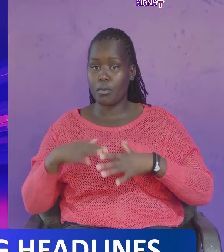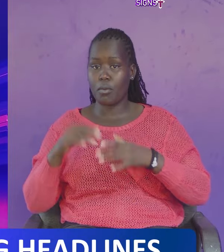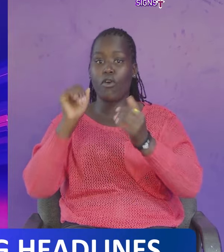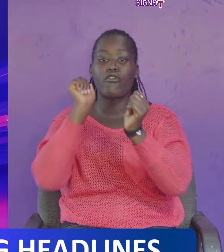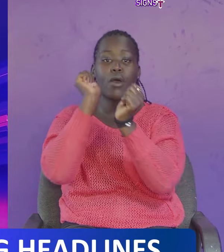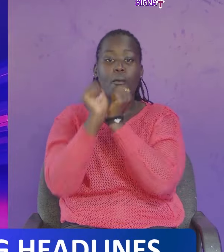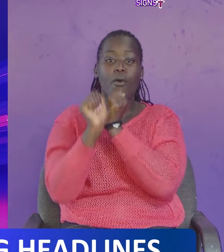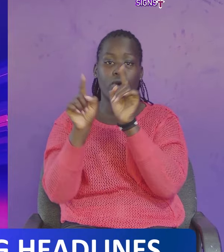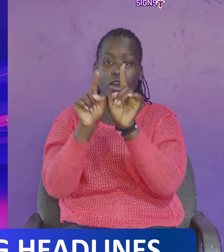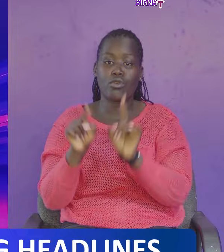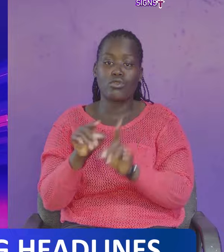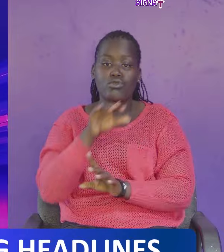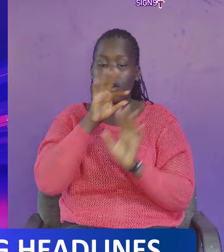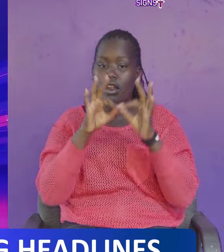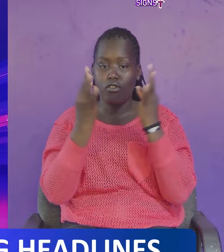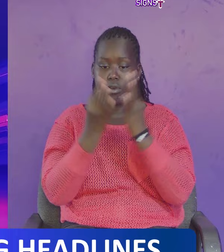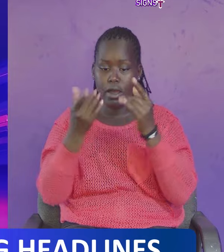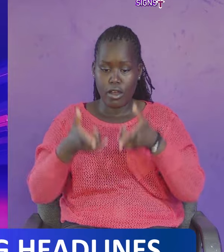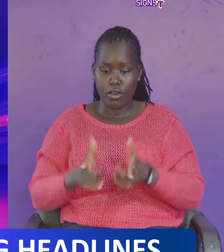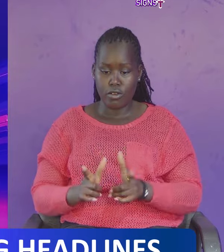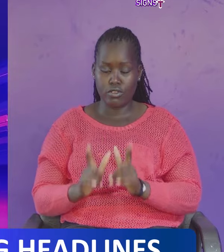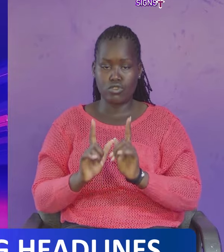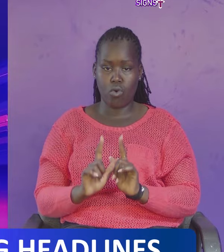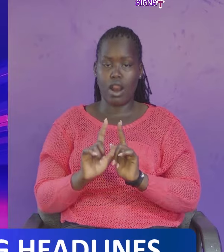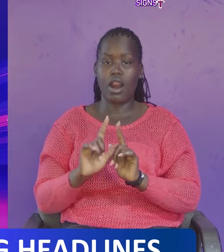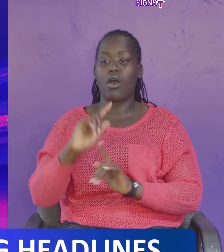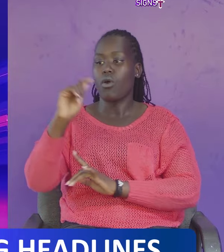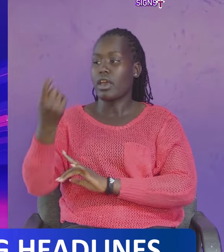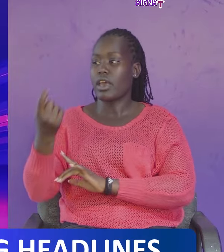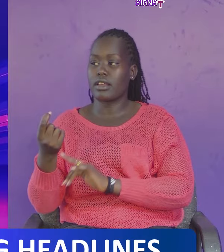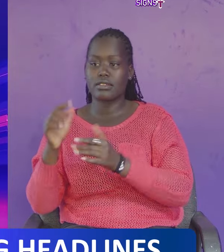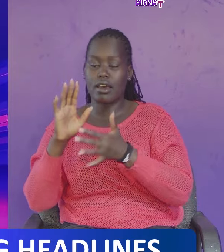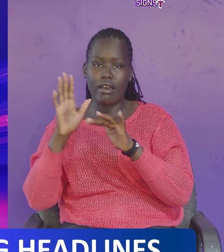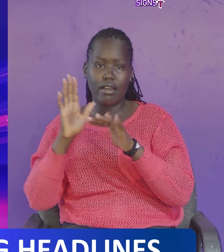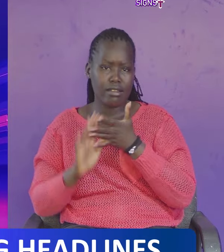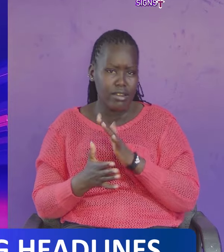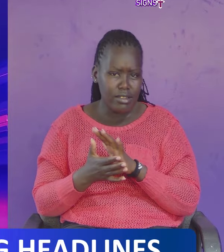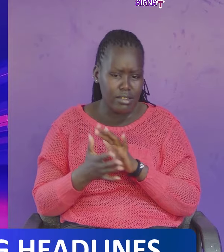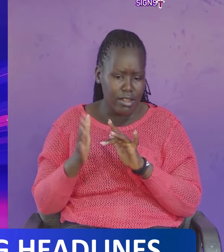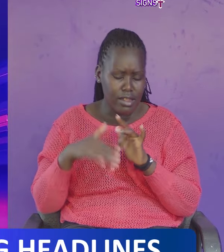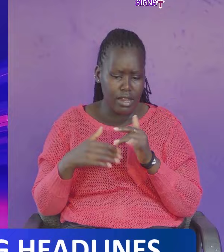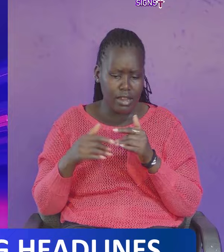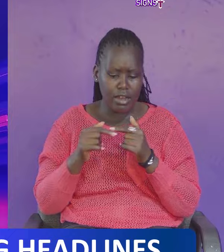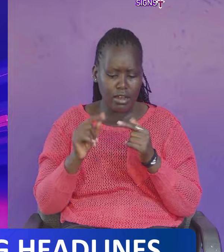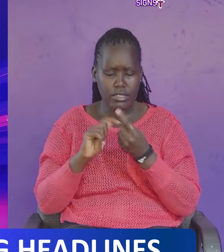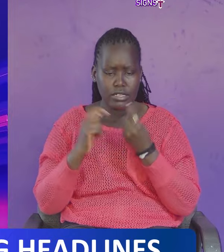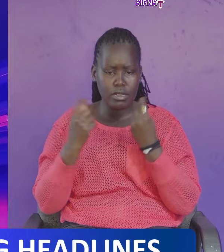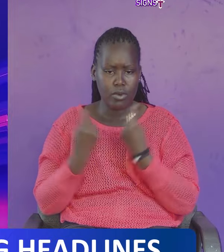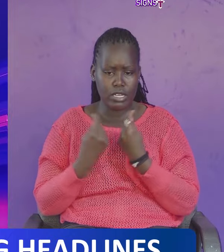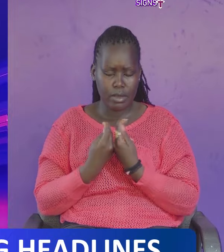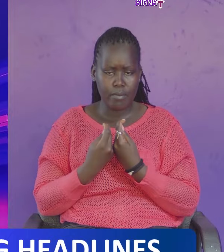Odinga family to allow all Kenyans, regardless of tribe or political affiliation, to pay their final respects to the late Raila